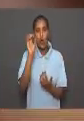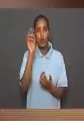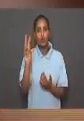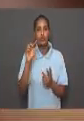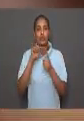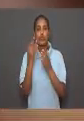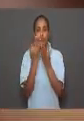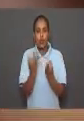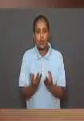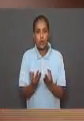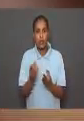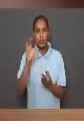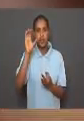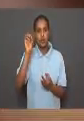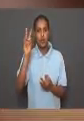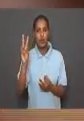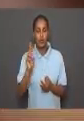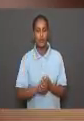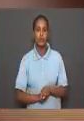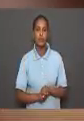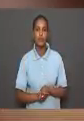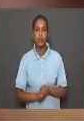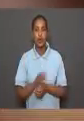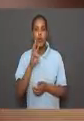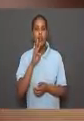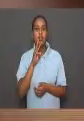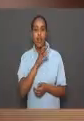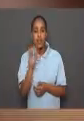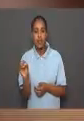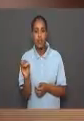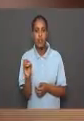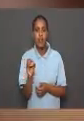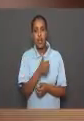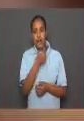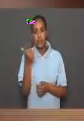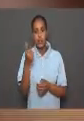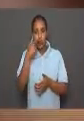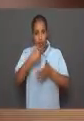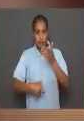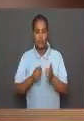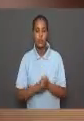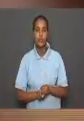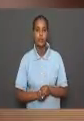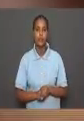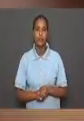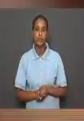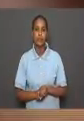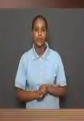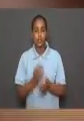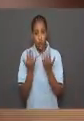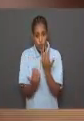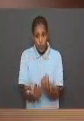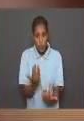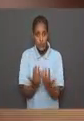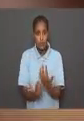to form carbon dioxide, water, and other products. The